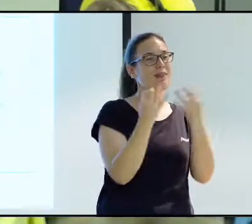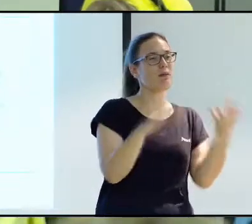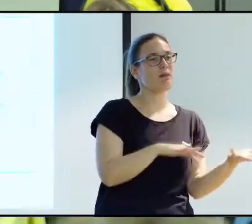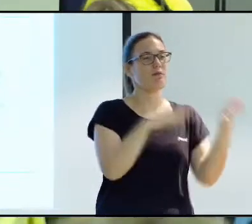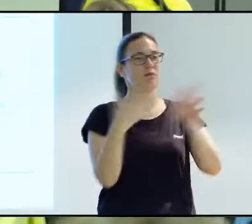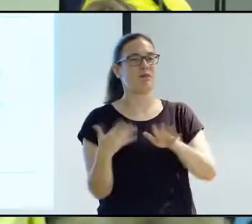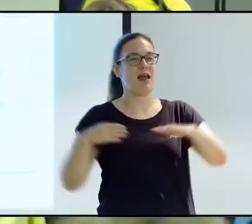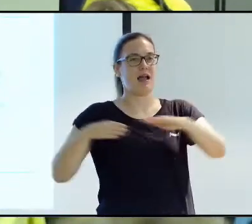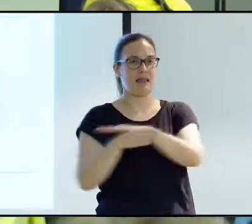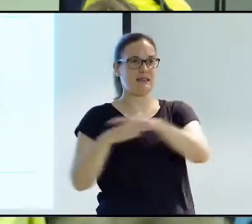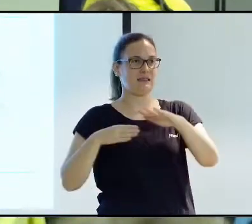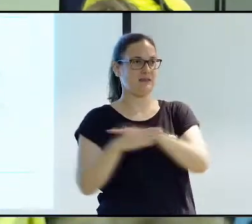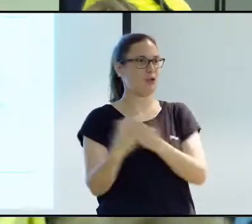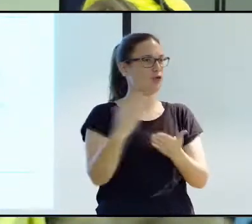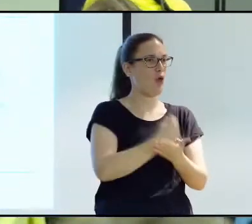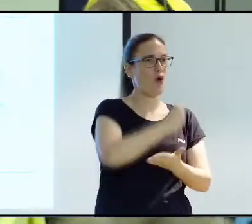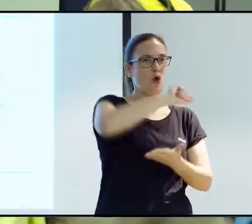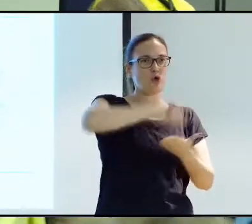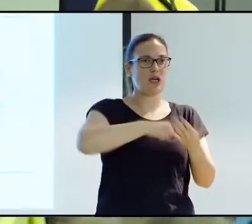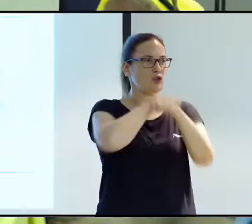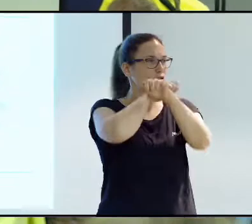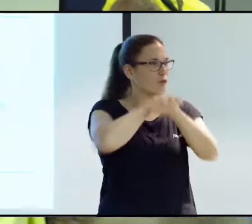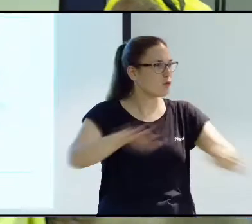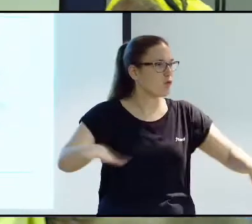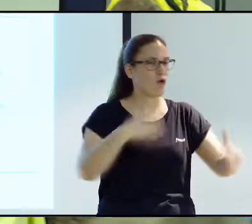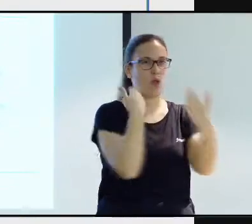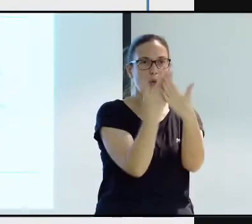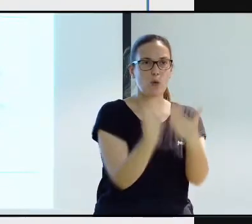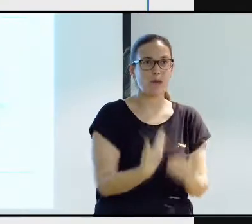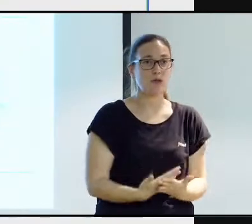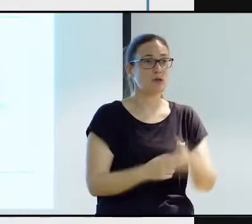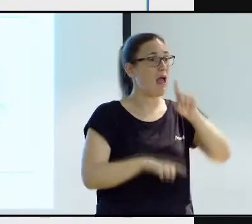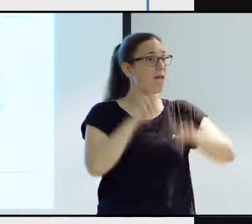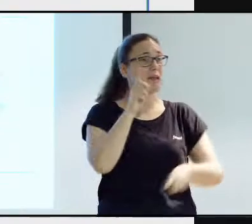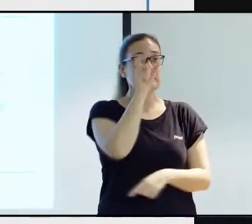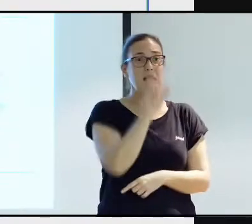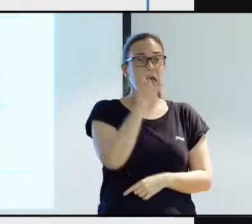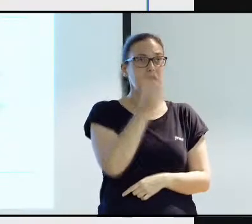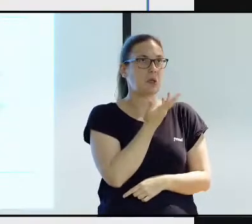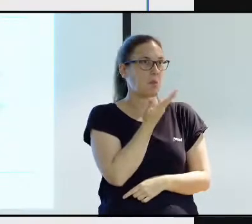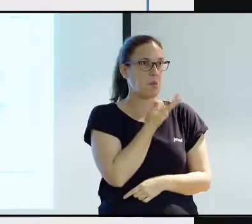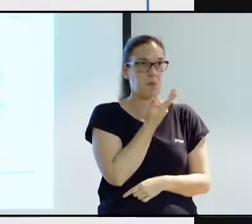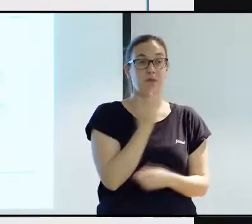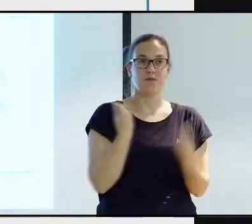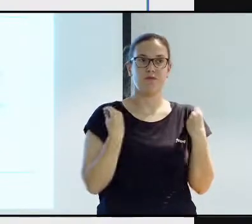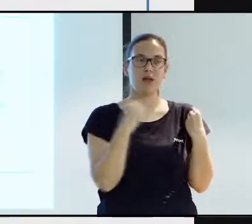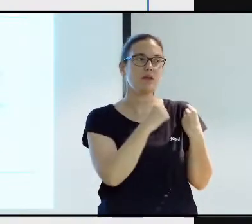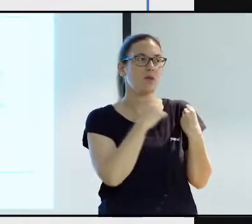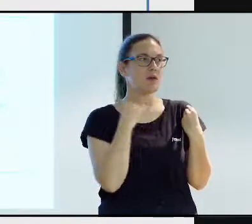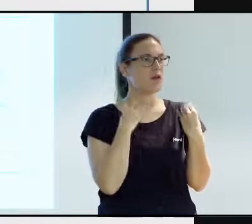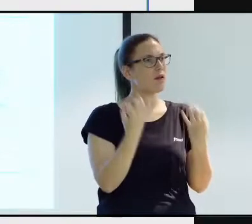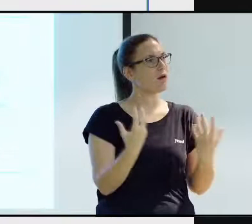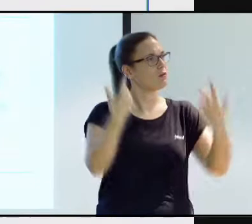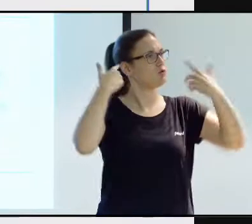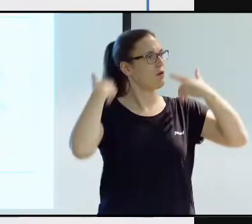incapacitated. We're going to have to make all of these elements accessible so that people